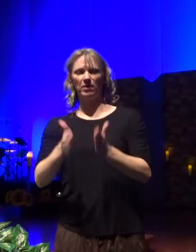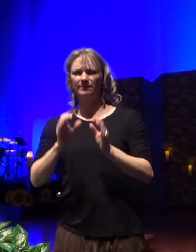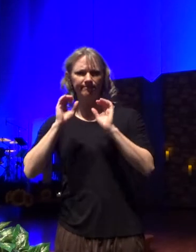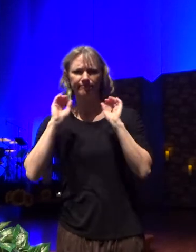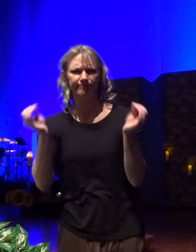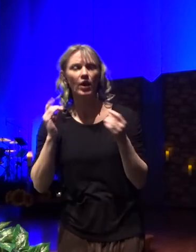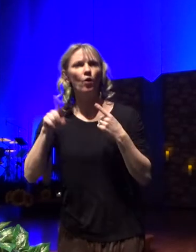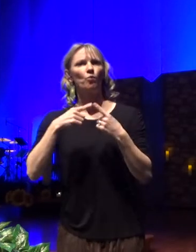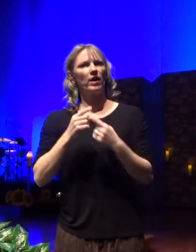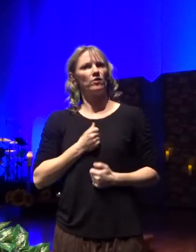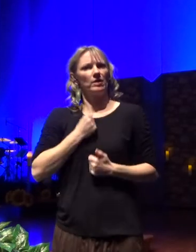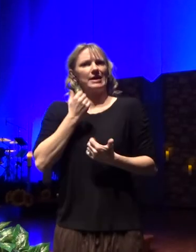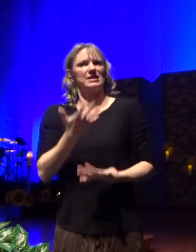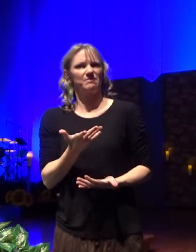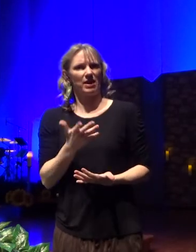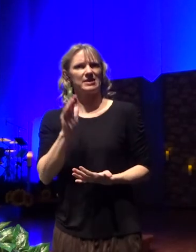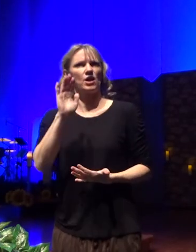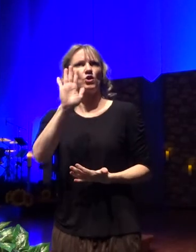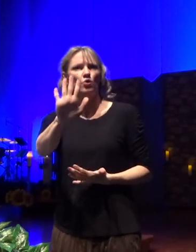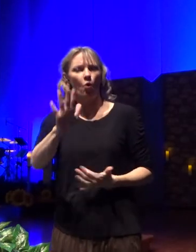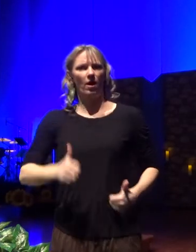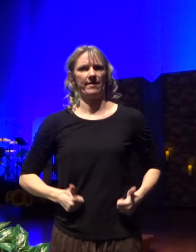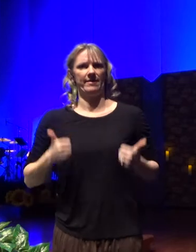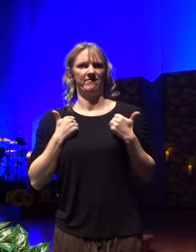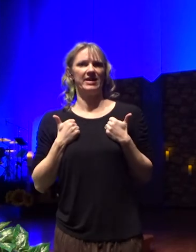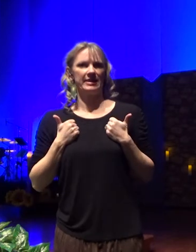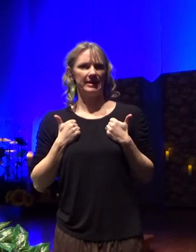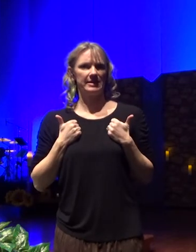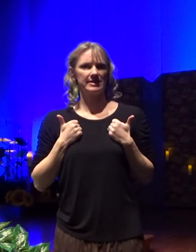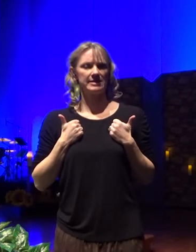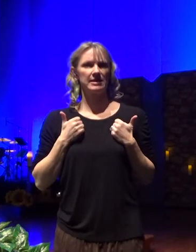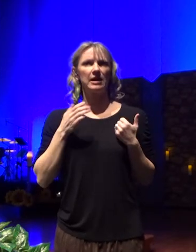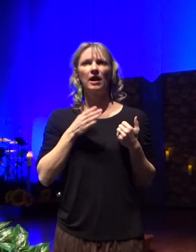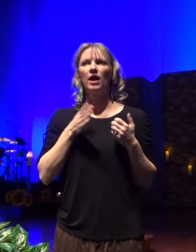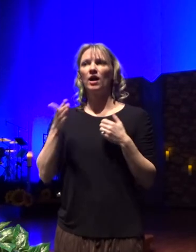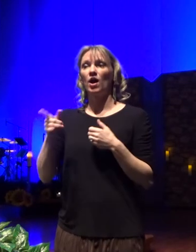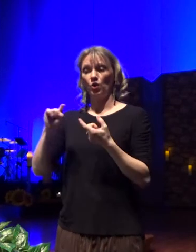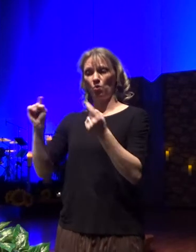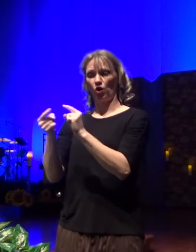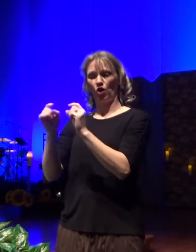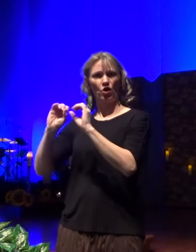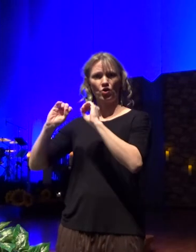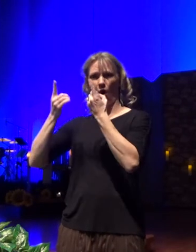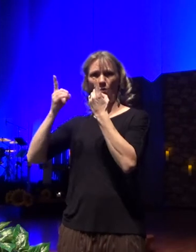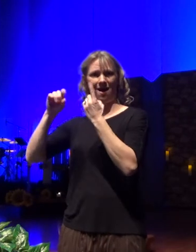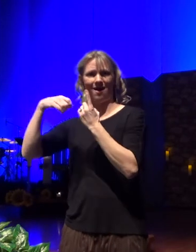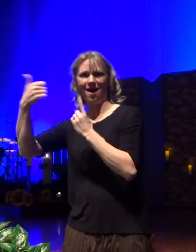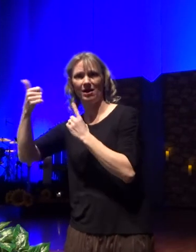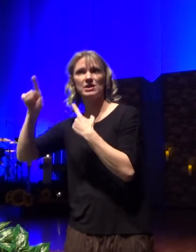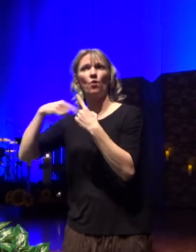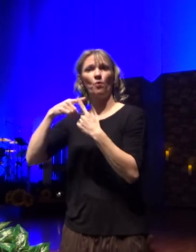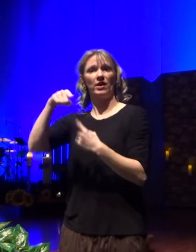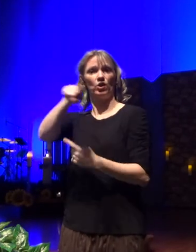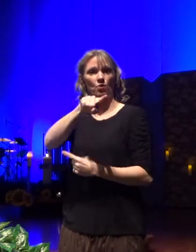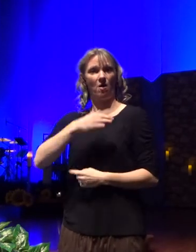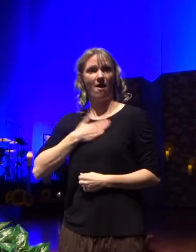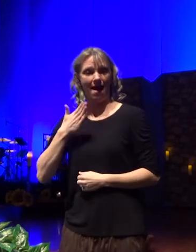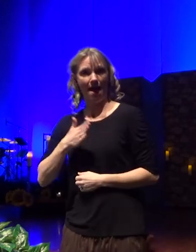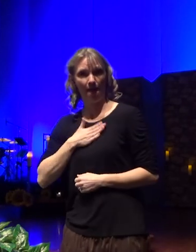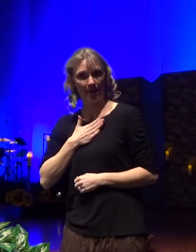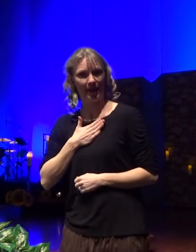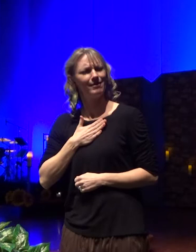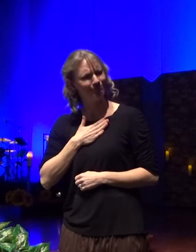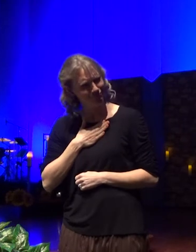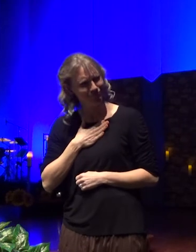person when you express a greater degree of livingness. You harm no one by being happy.